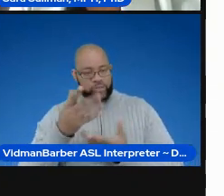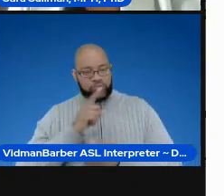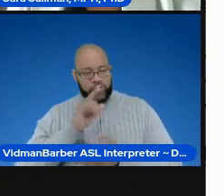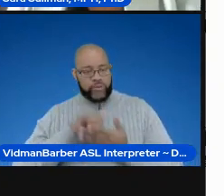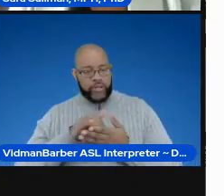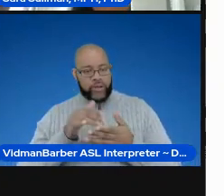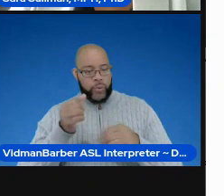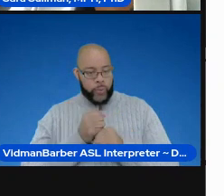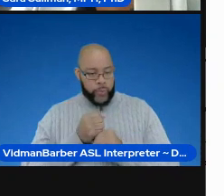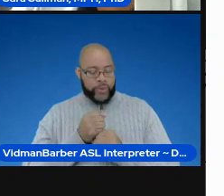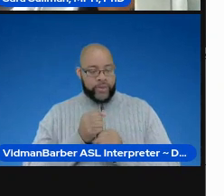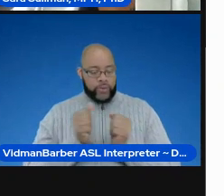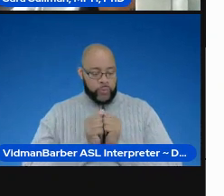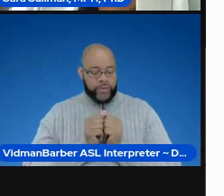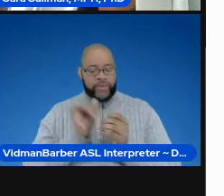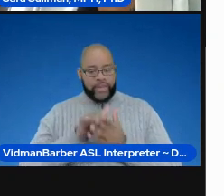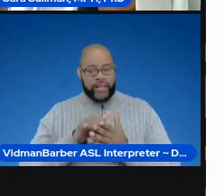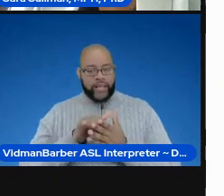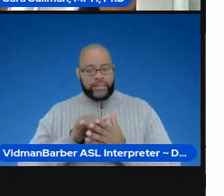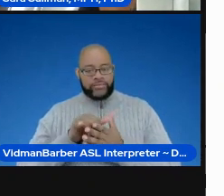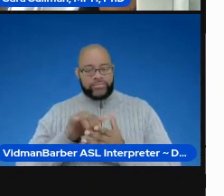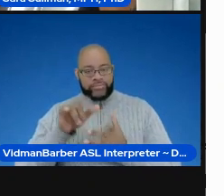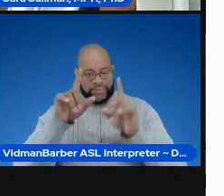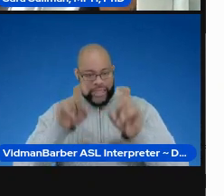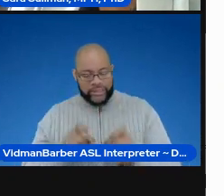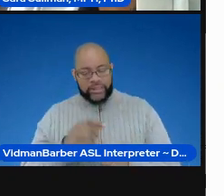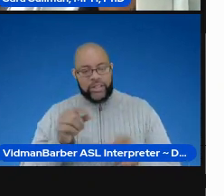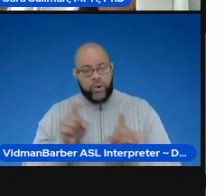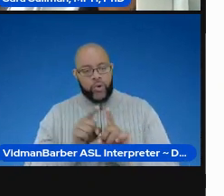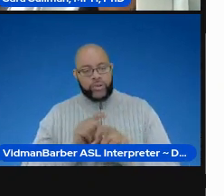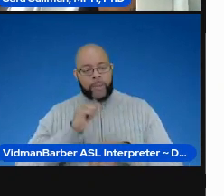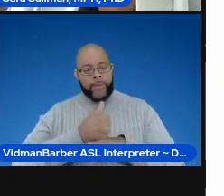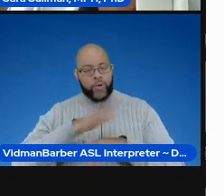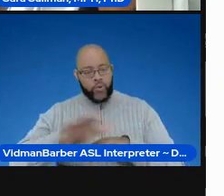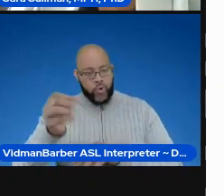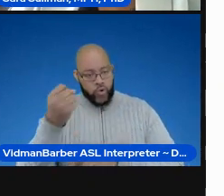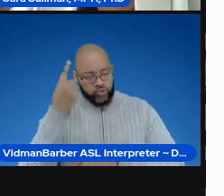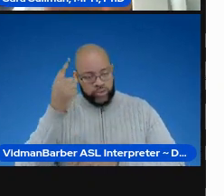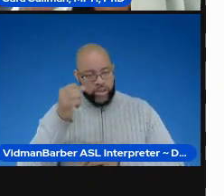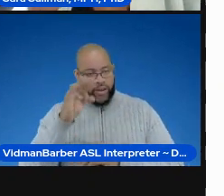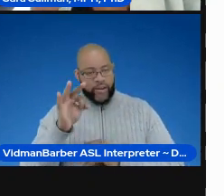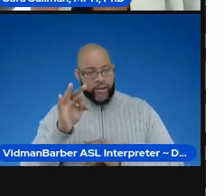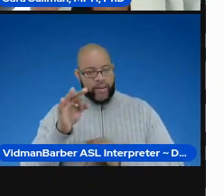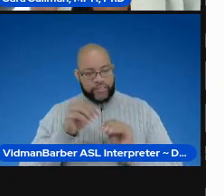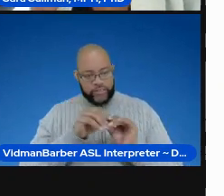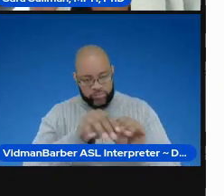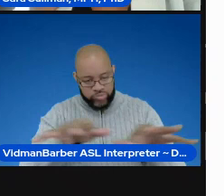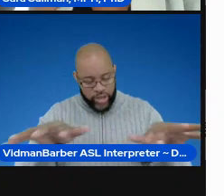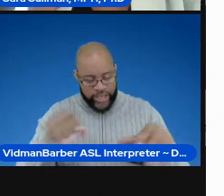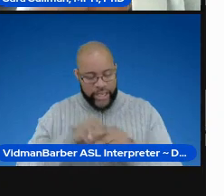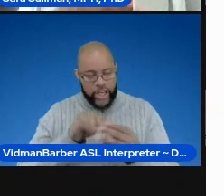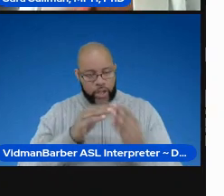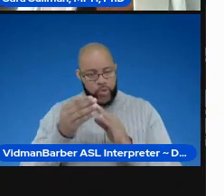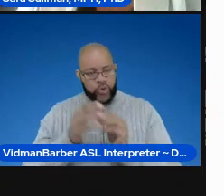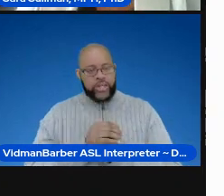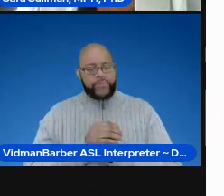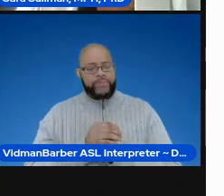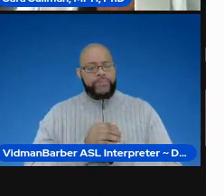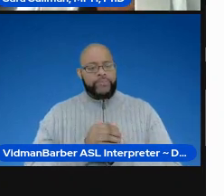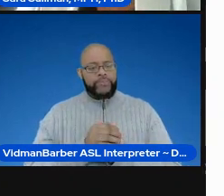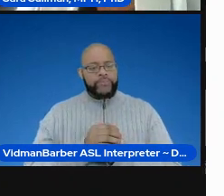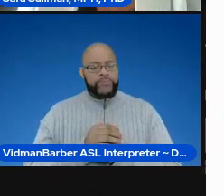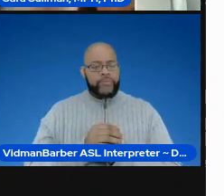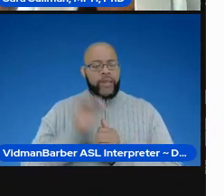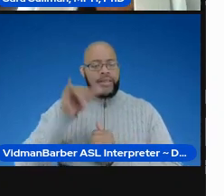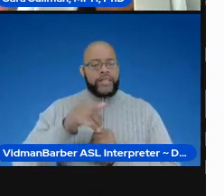comes with these diagnostics. And then based on your understanding of the transmission in the community. So, I mean,